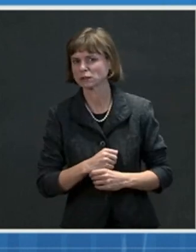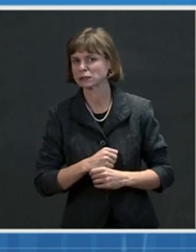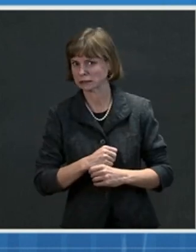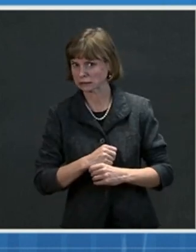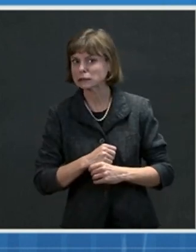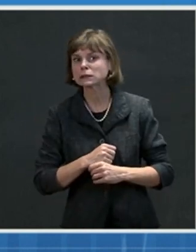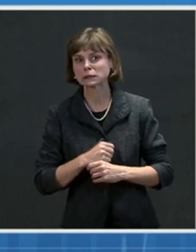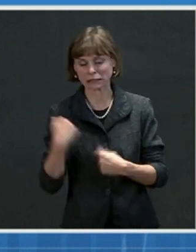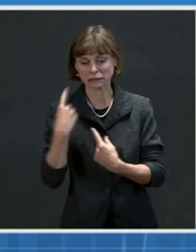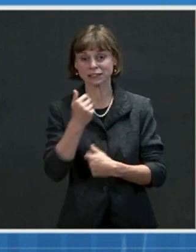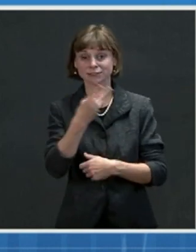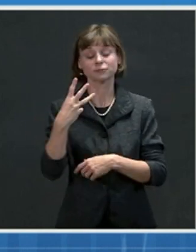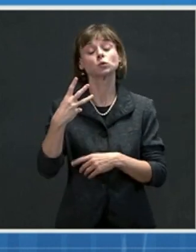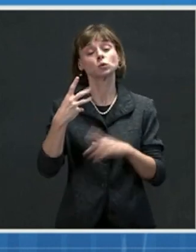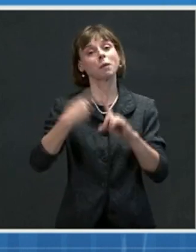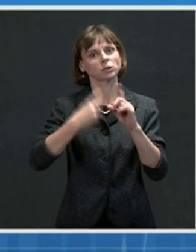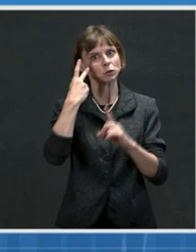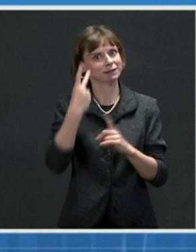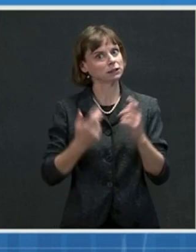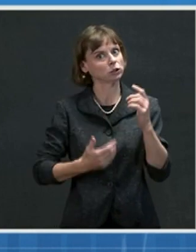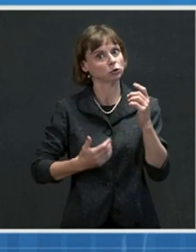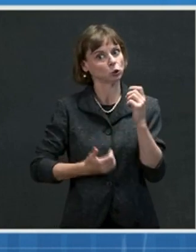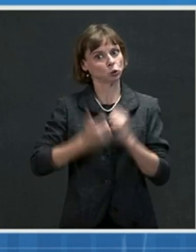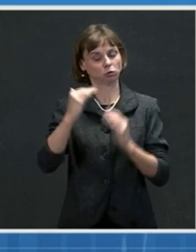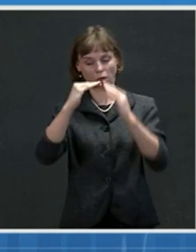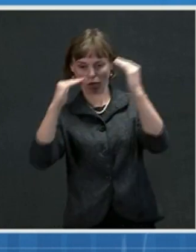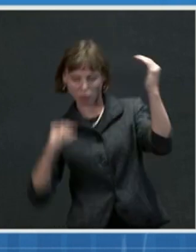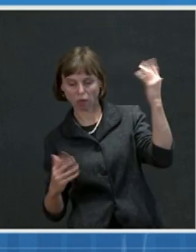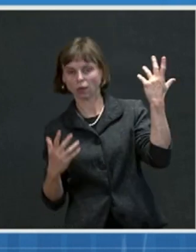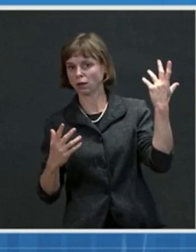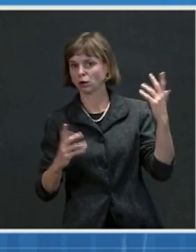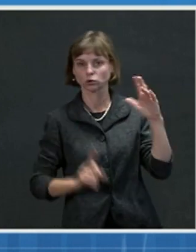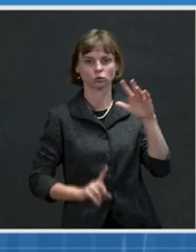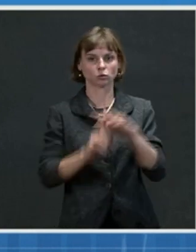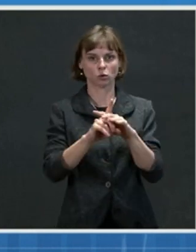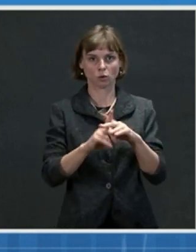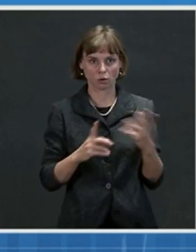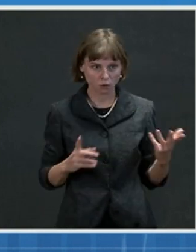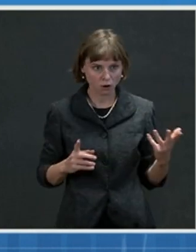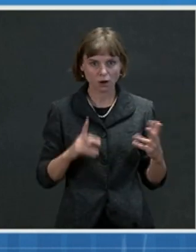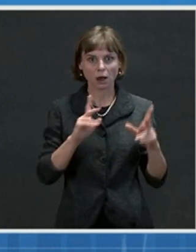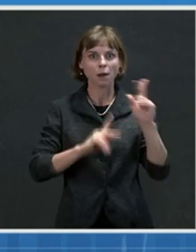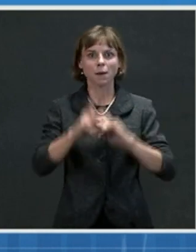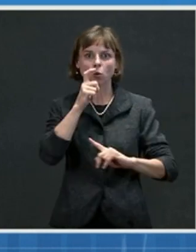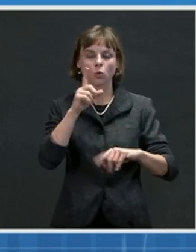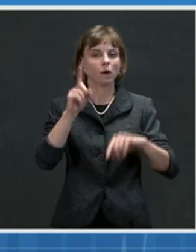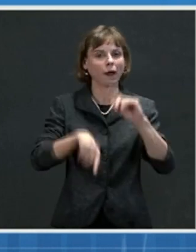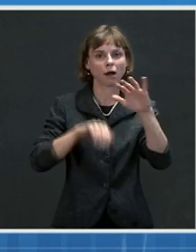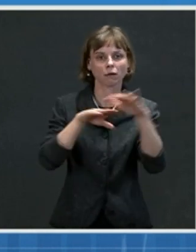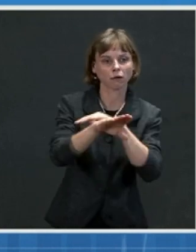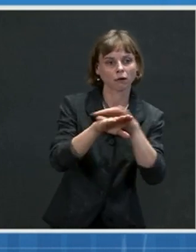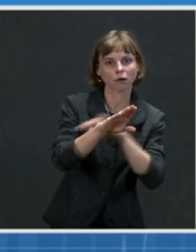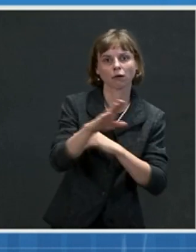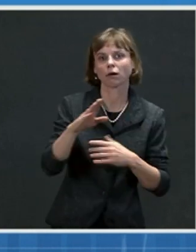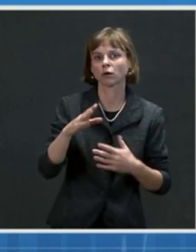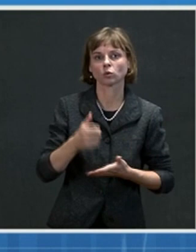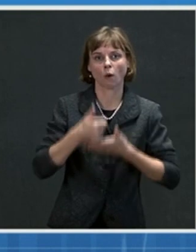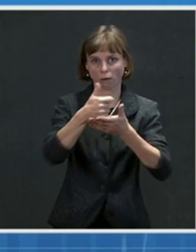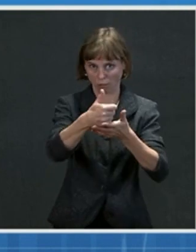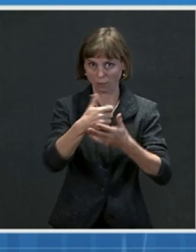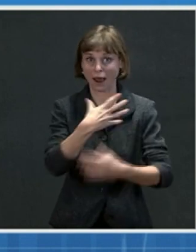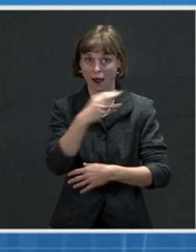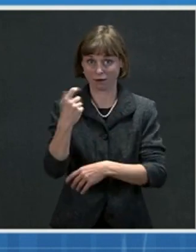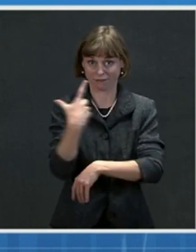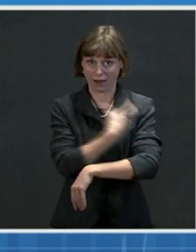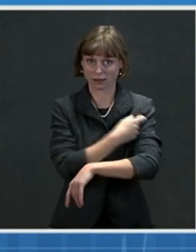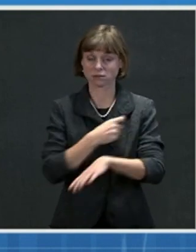new disparities emerge, most notably with regards to access to therapeutics and vaccines. So absolutely, make